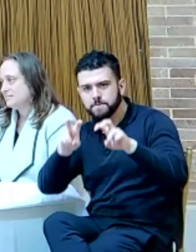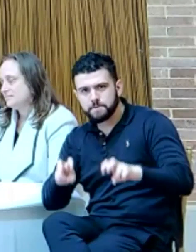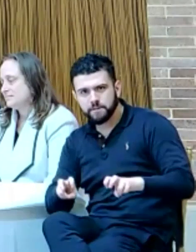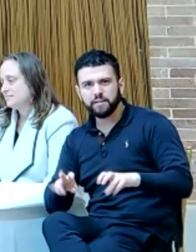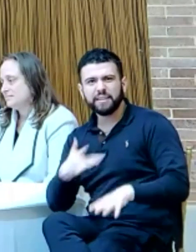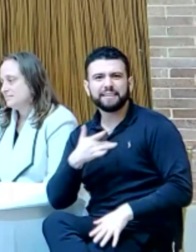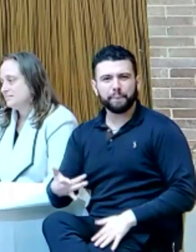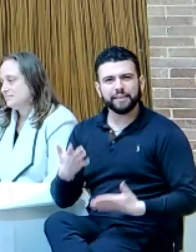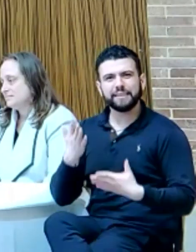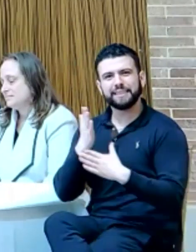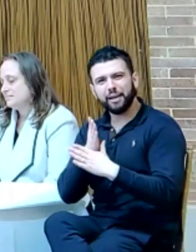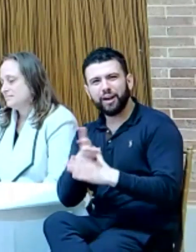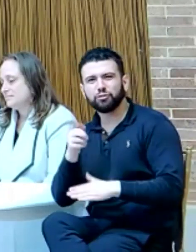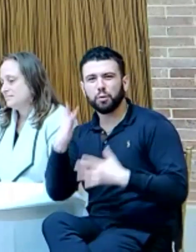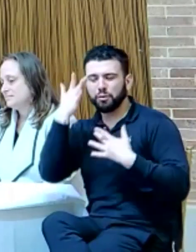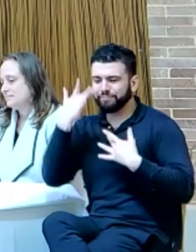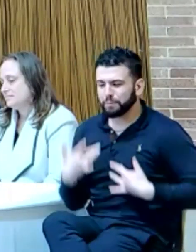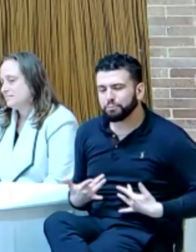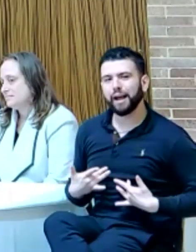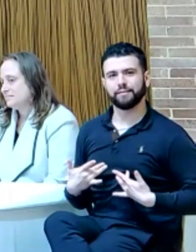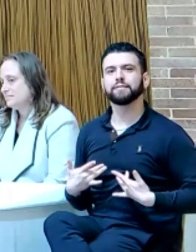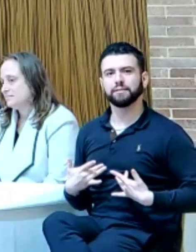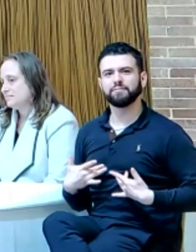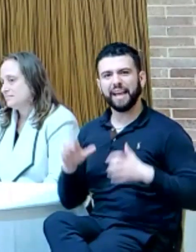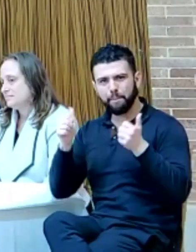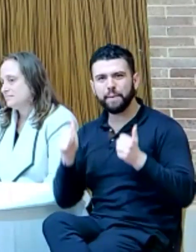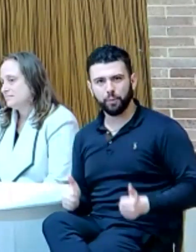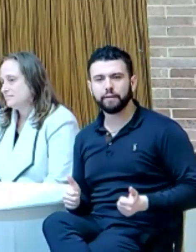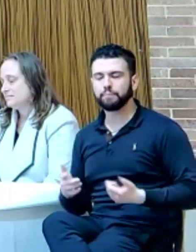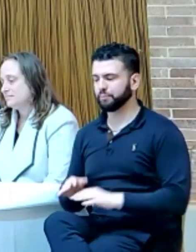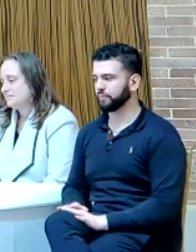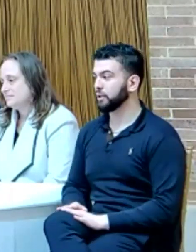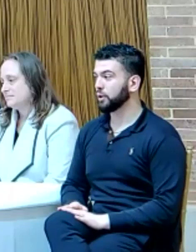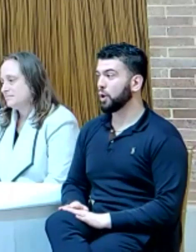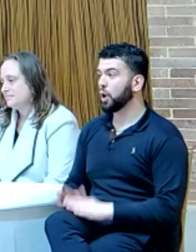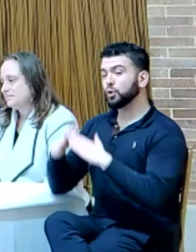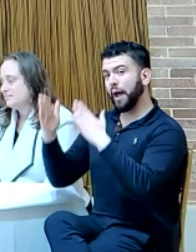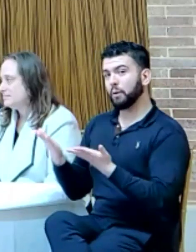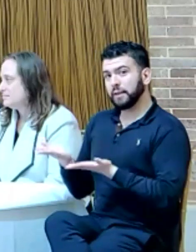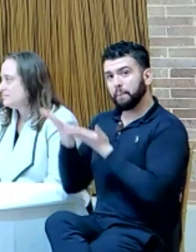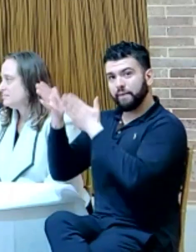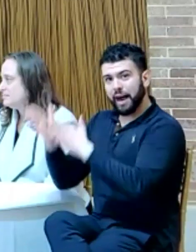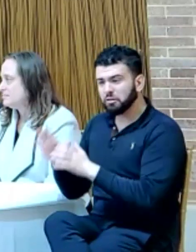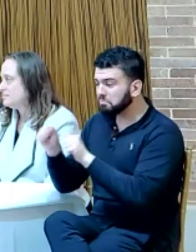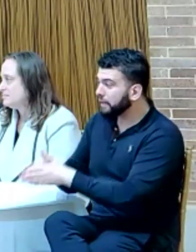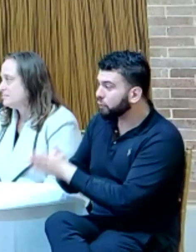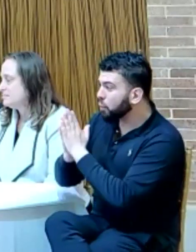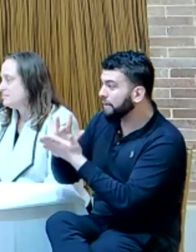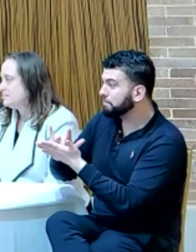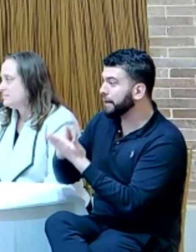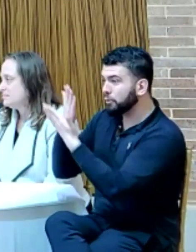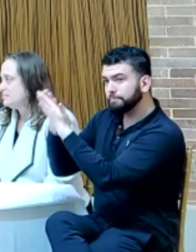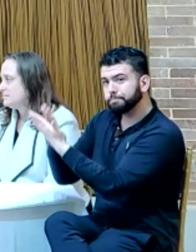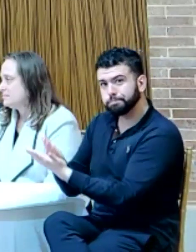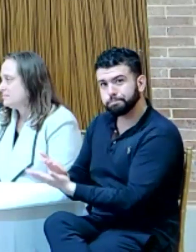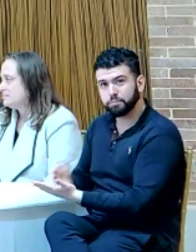impairment that that individual is living with so uh me housing providers can ask for medical documentation uh to